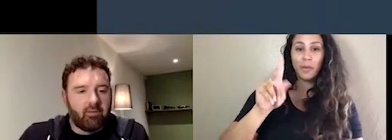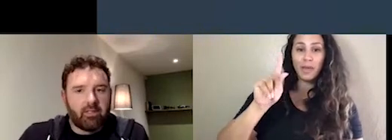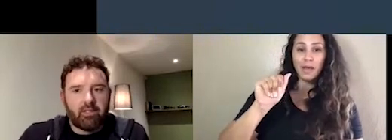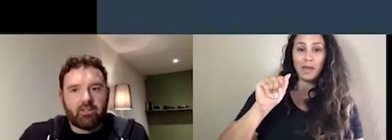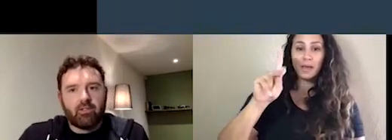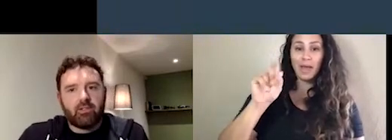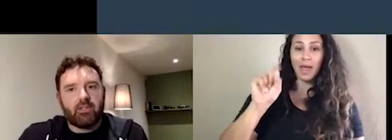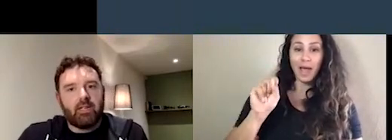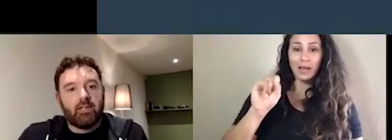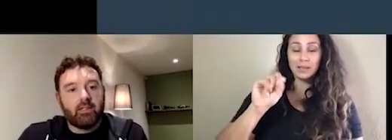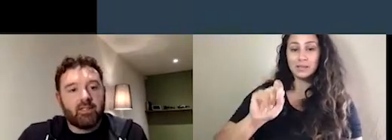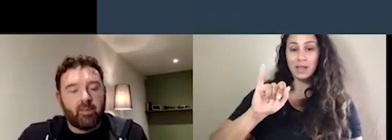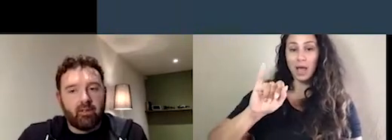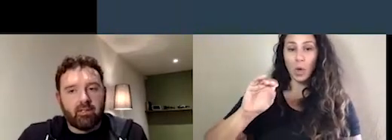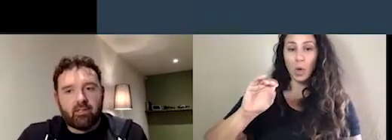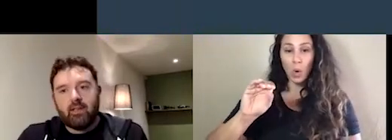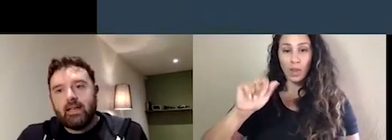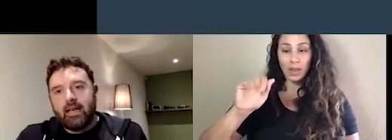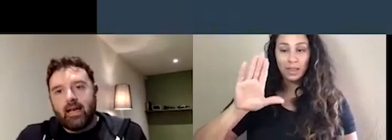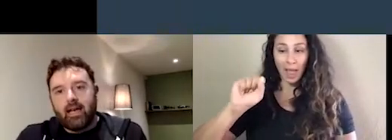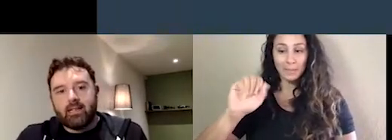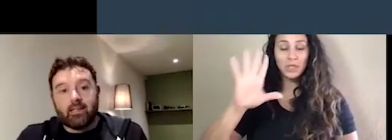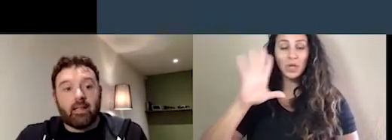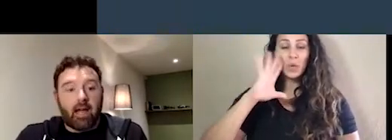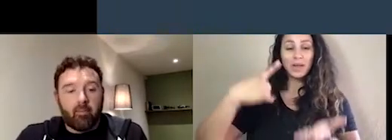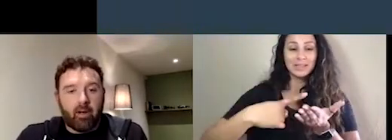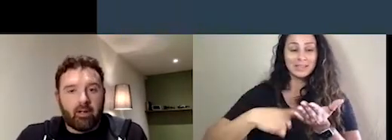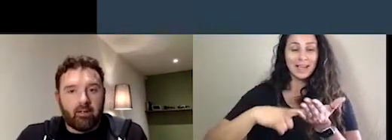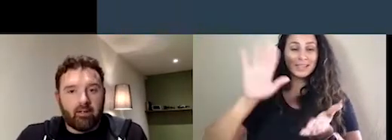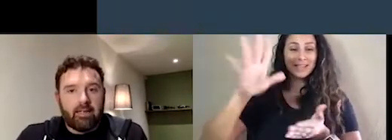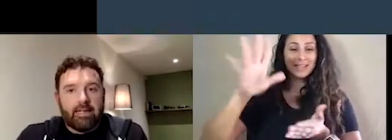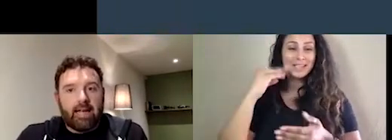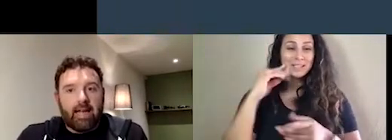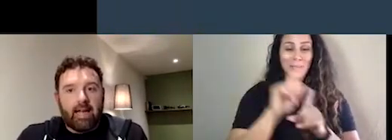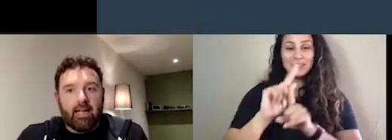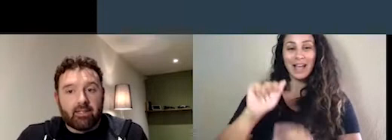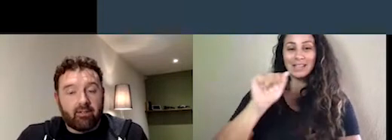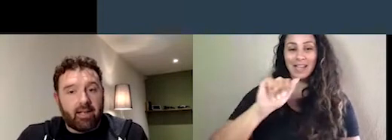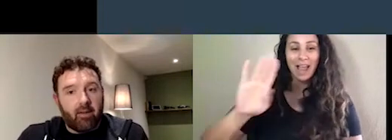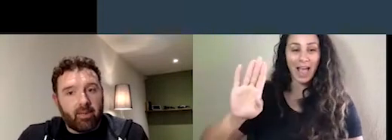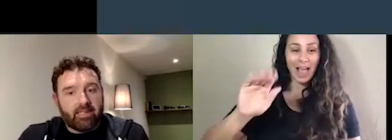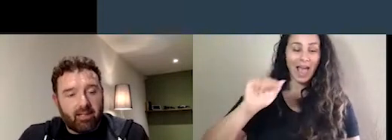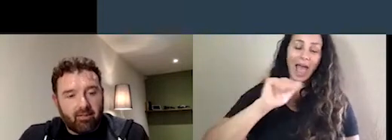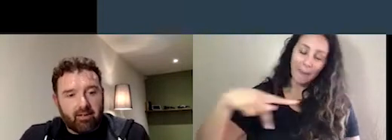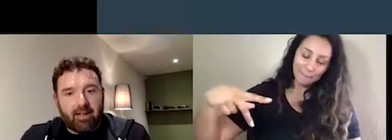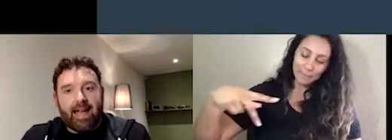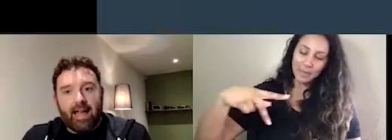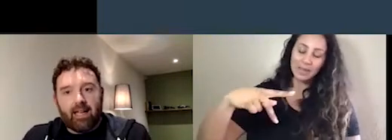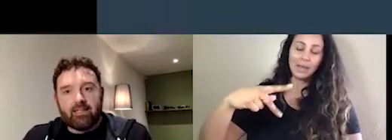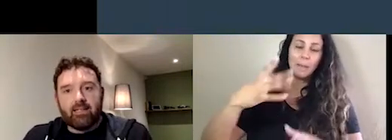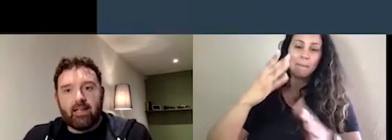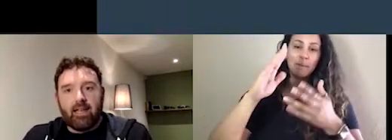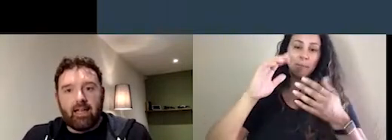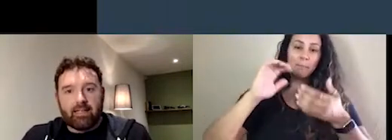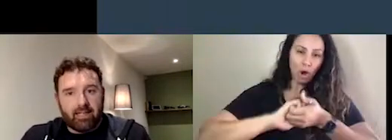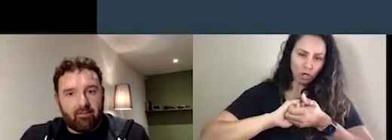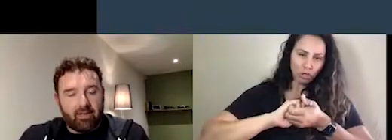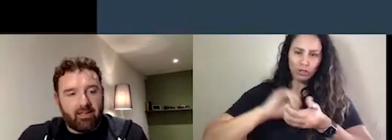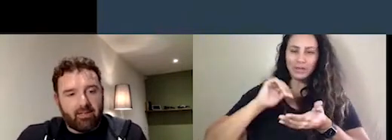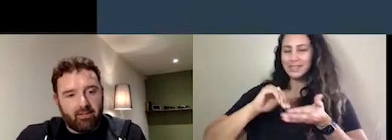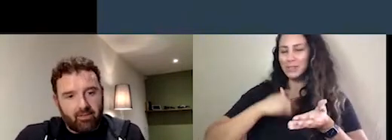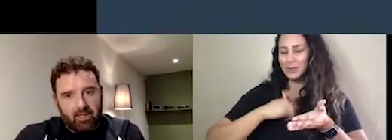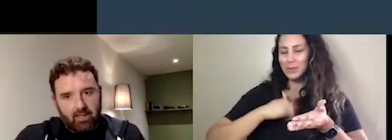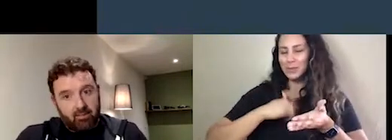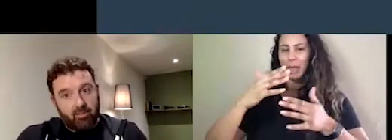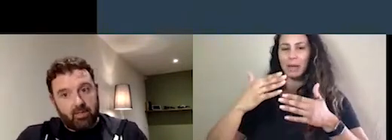is going to discuss his experience as an app partner, an app accelerator and